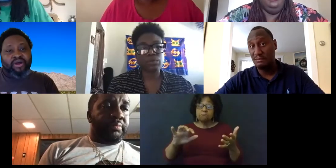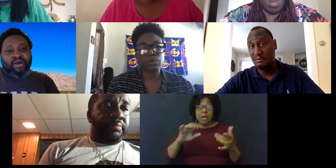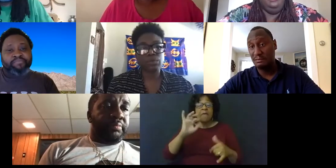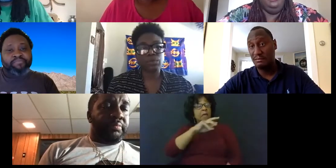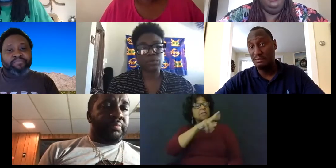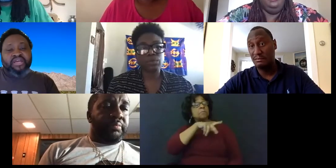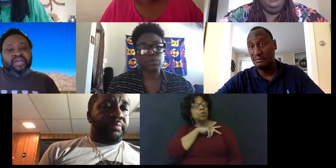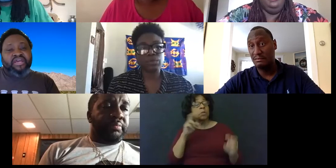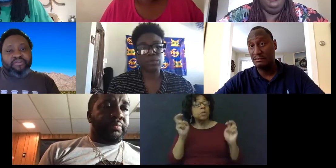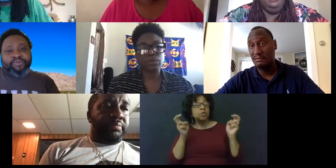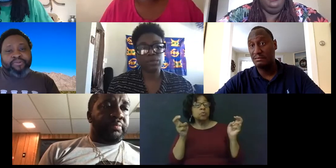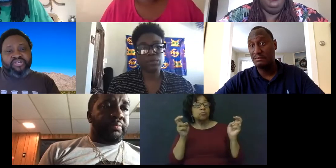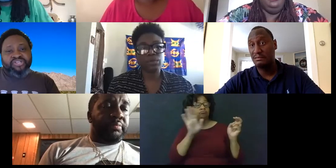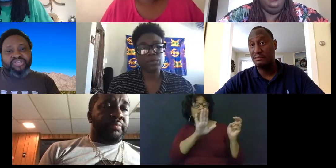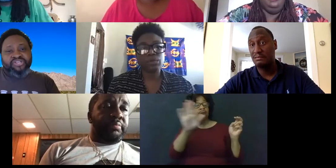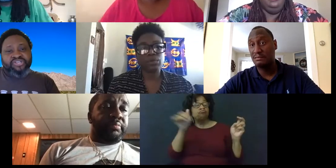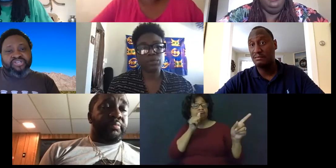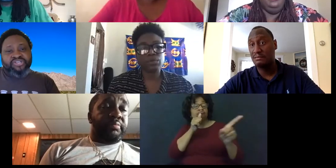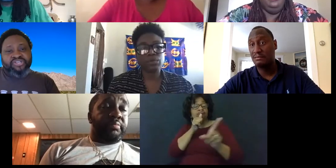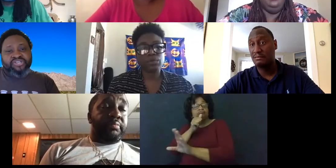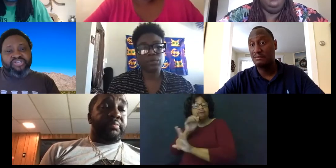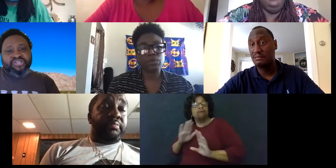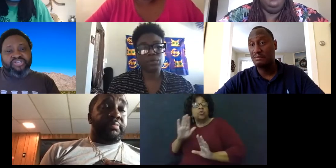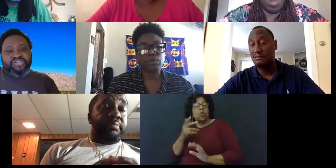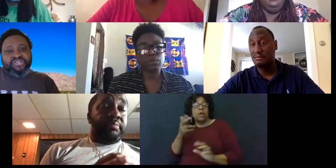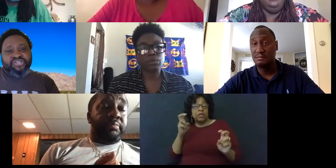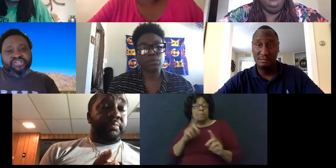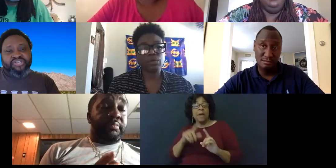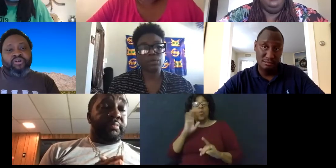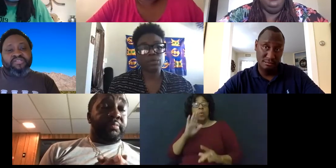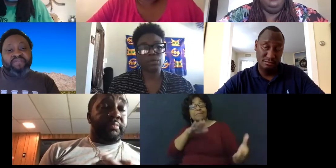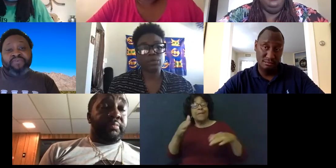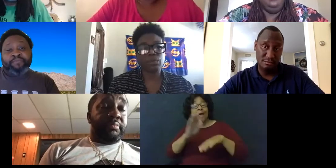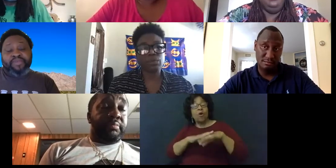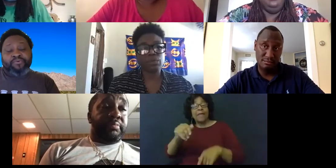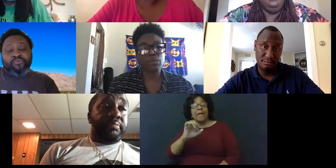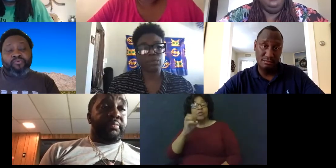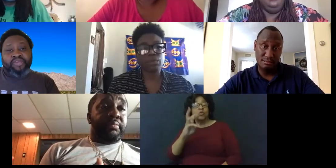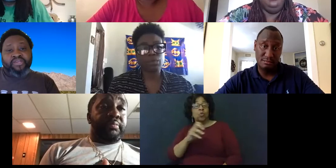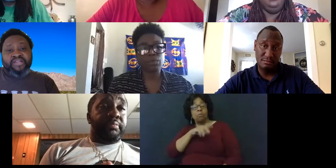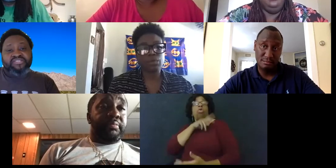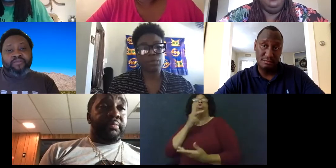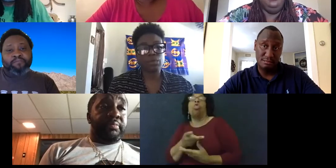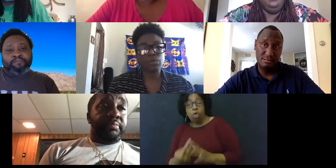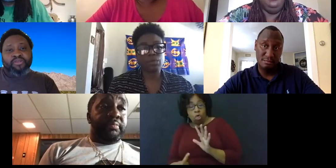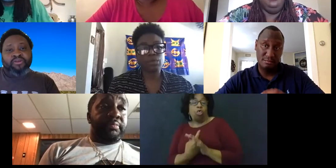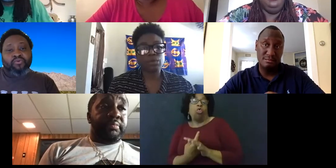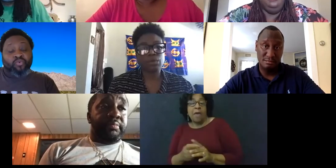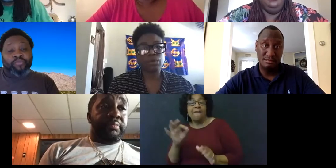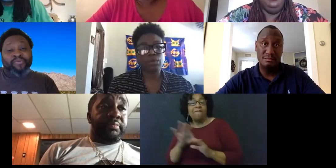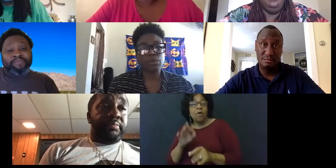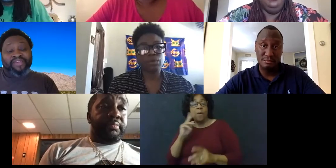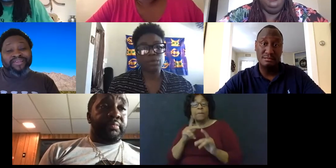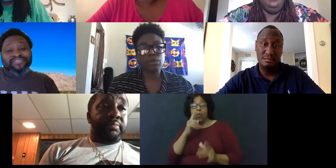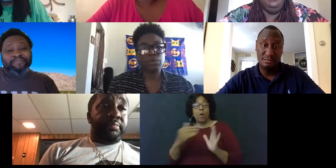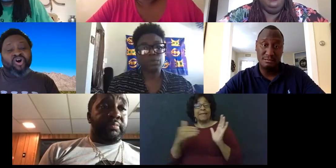how I feel about it. It's still a personal issue. They'll die on that same sword and vote for people who will be against it, you know,